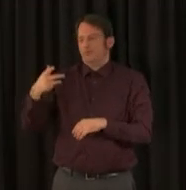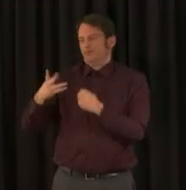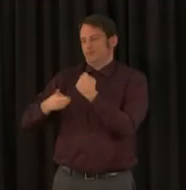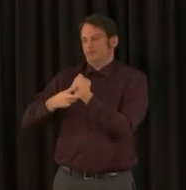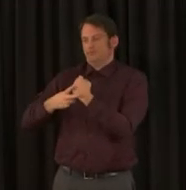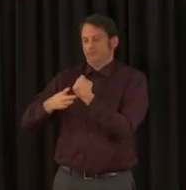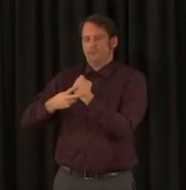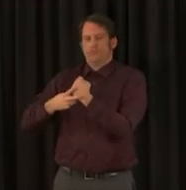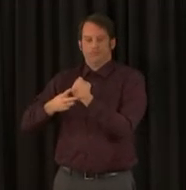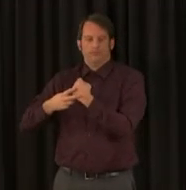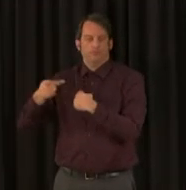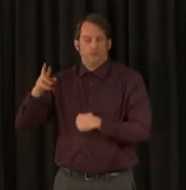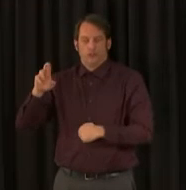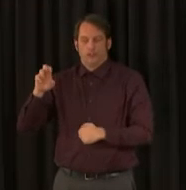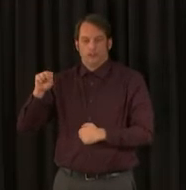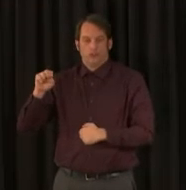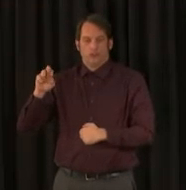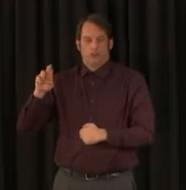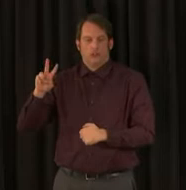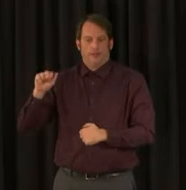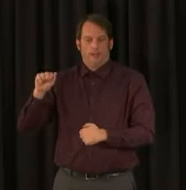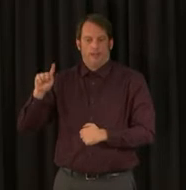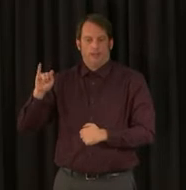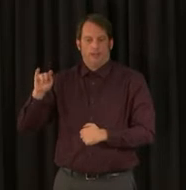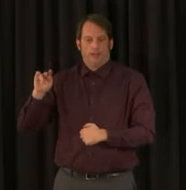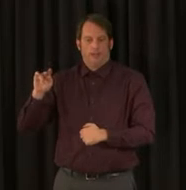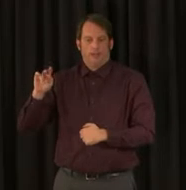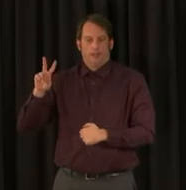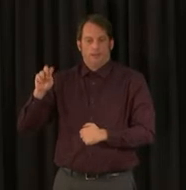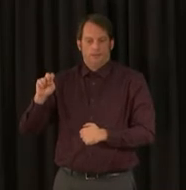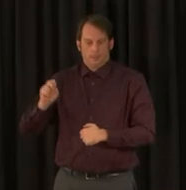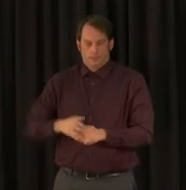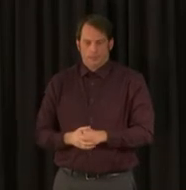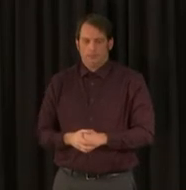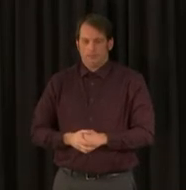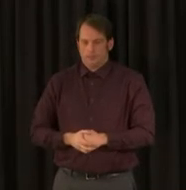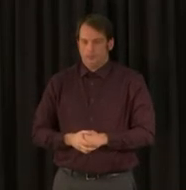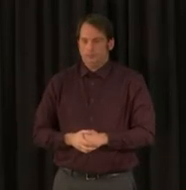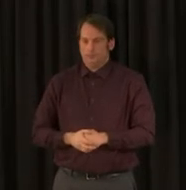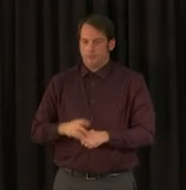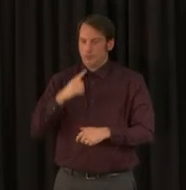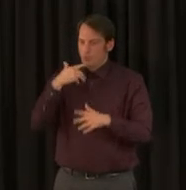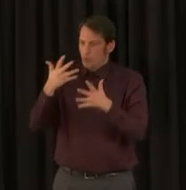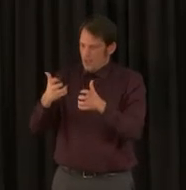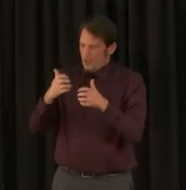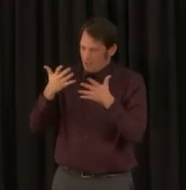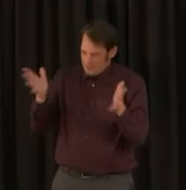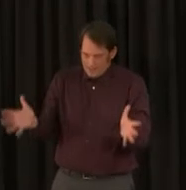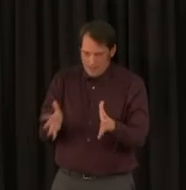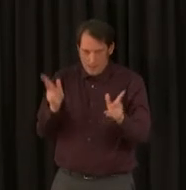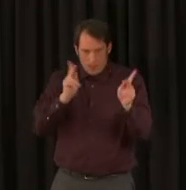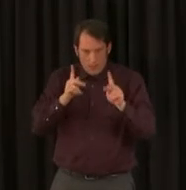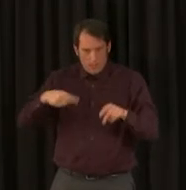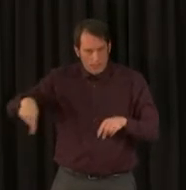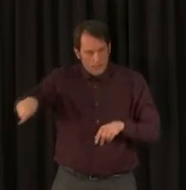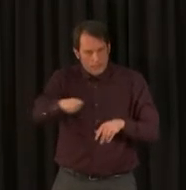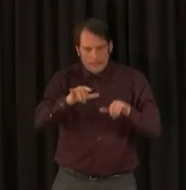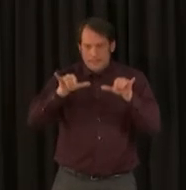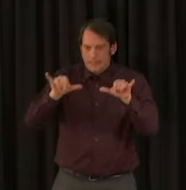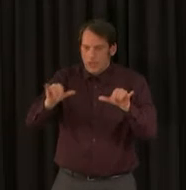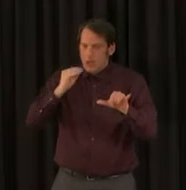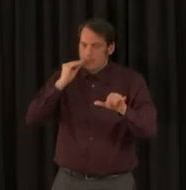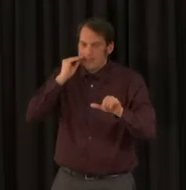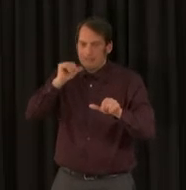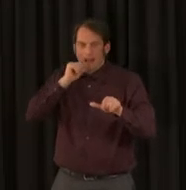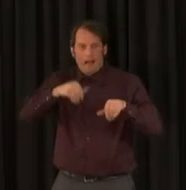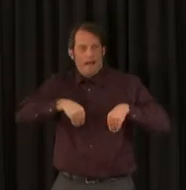to Purchase Act, organizing tenants when their buildings go up for sale. and also home ownership counseling.